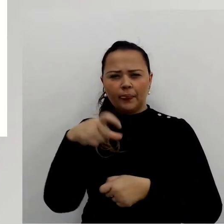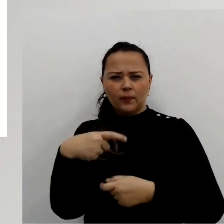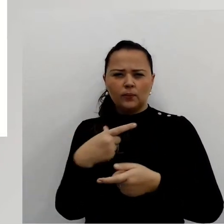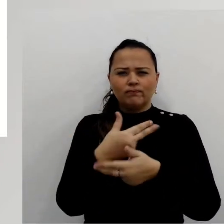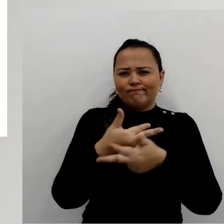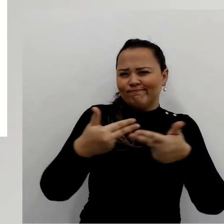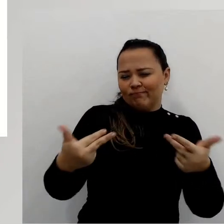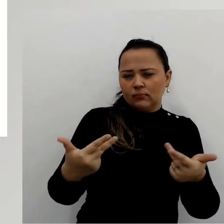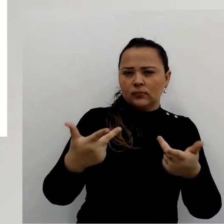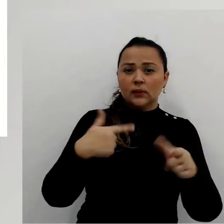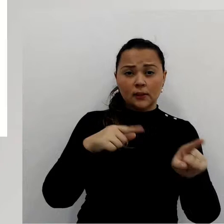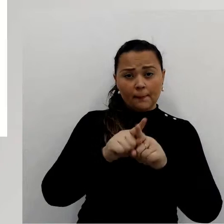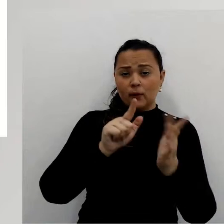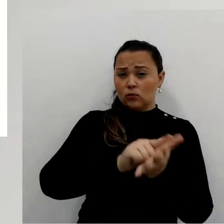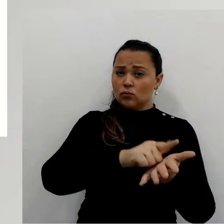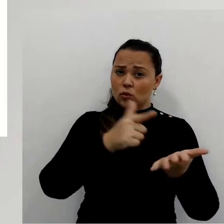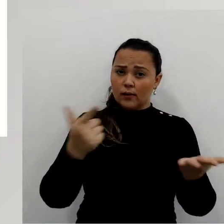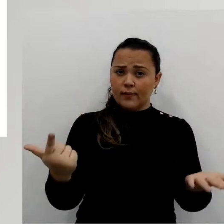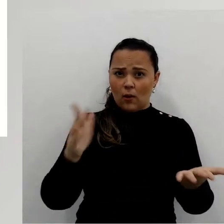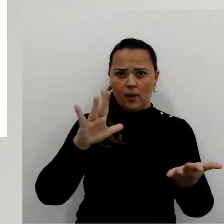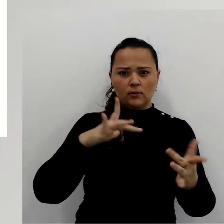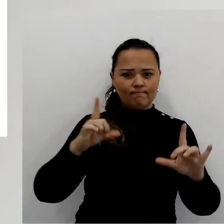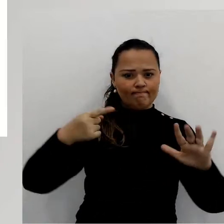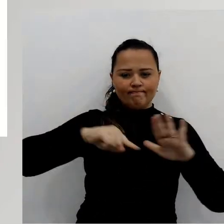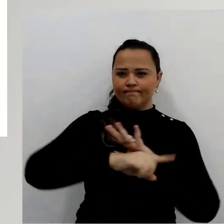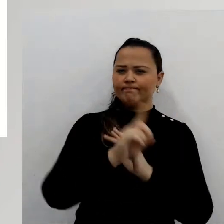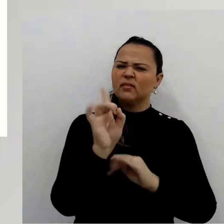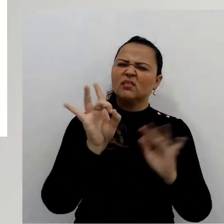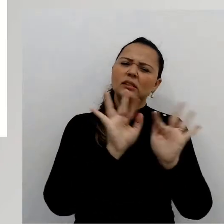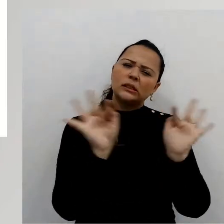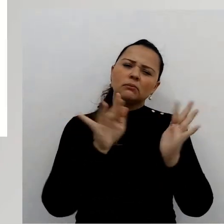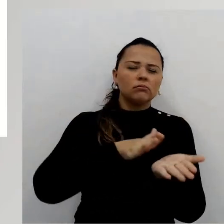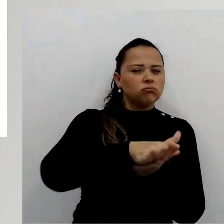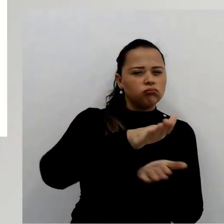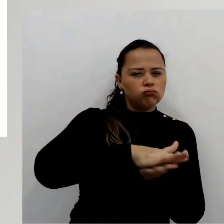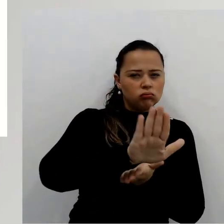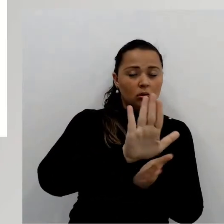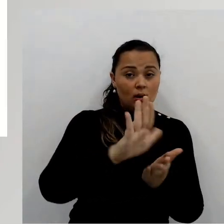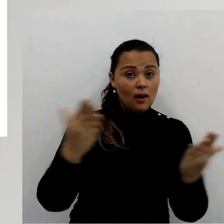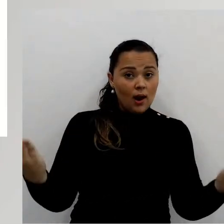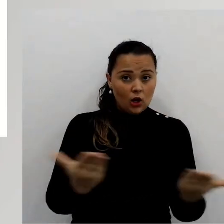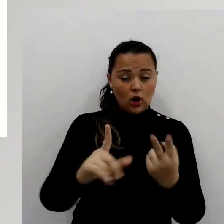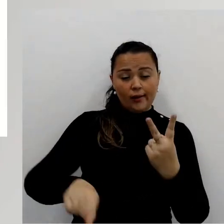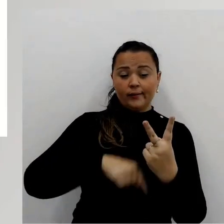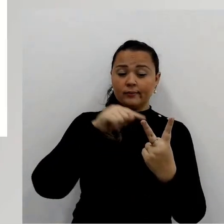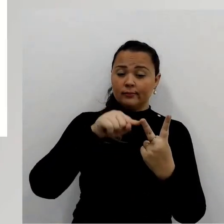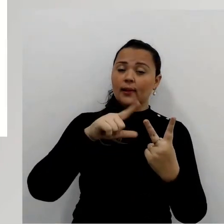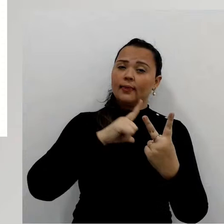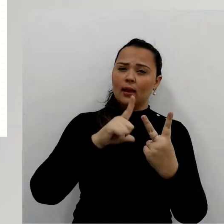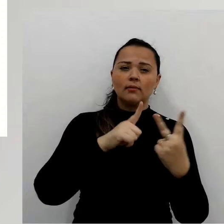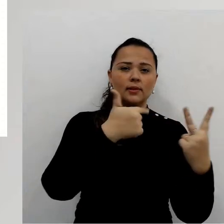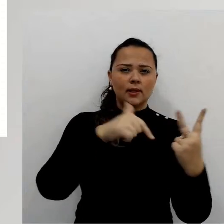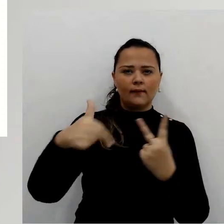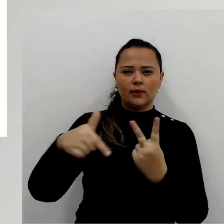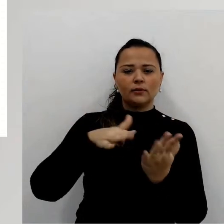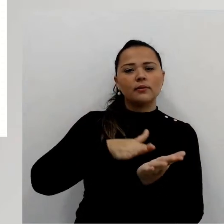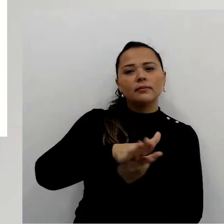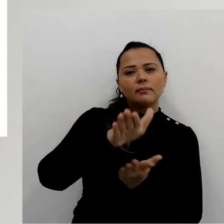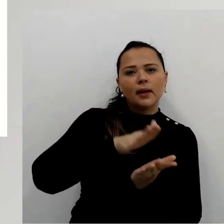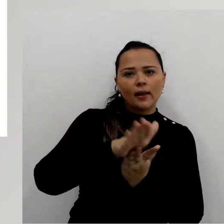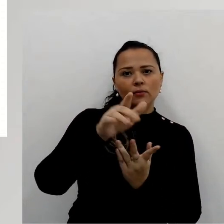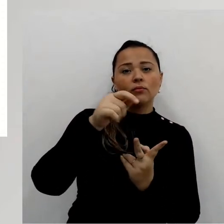much. Those are printed products. And then we have what I'm calling printed services. And printed services are